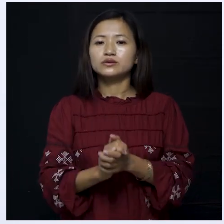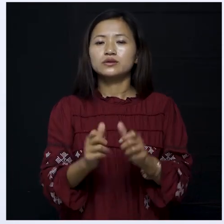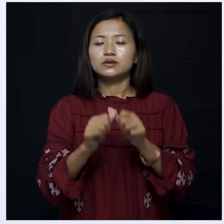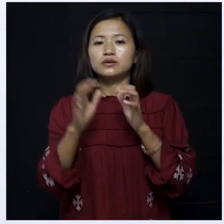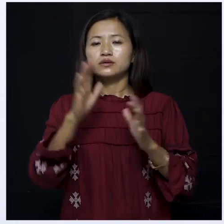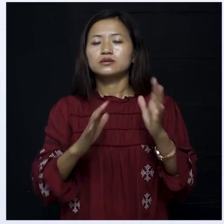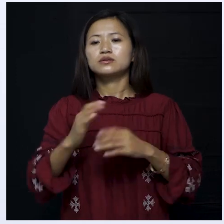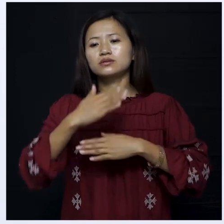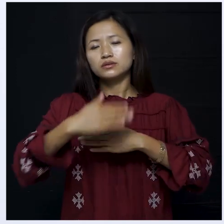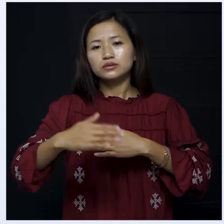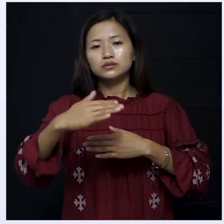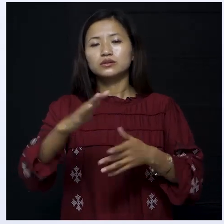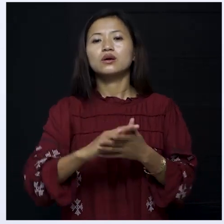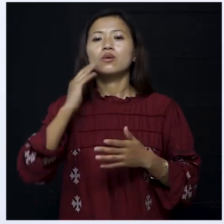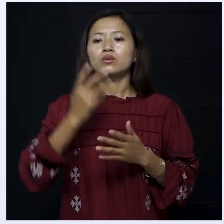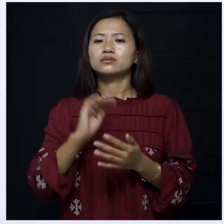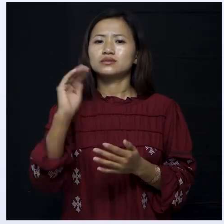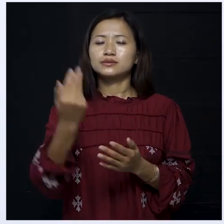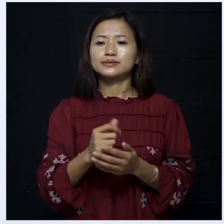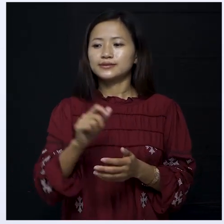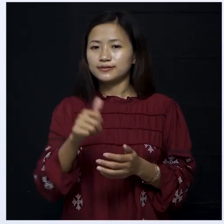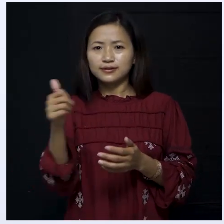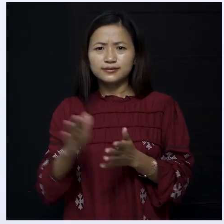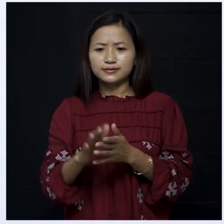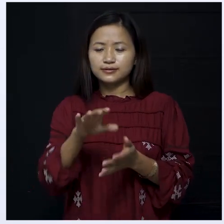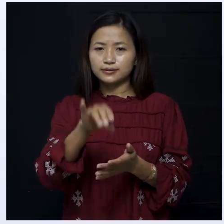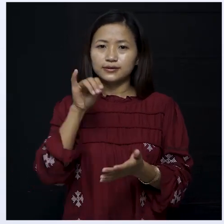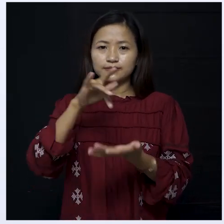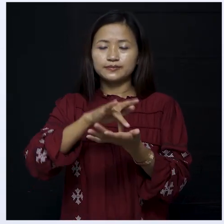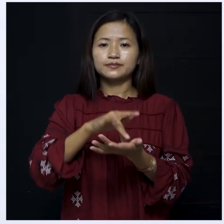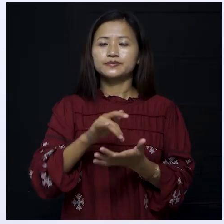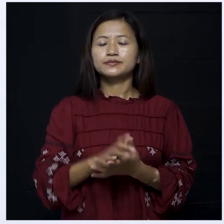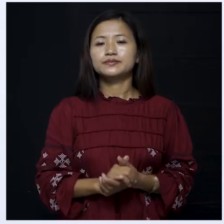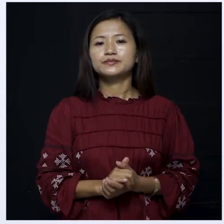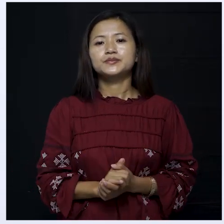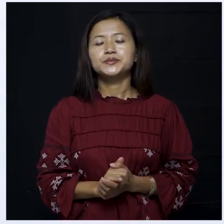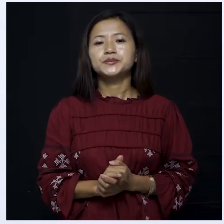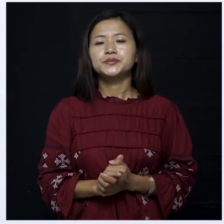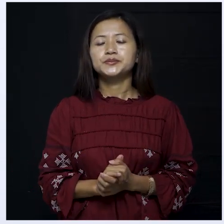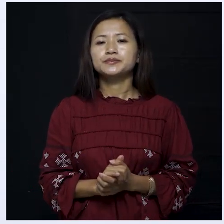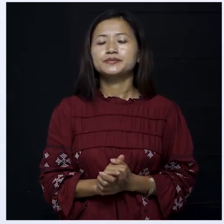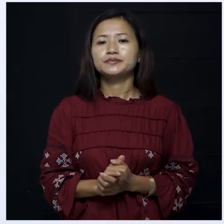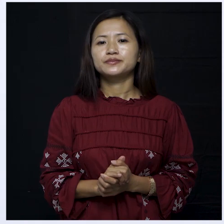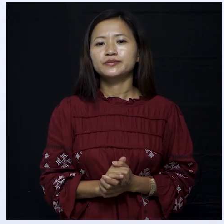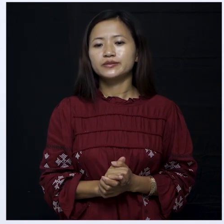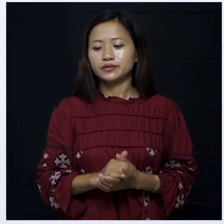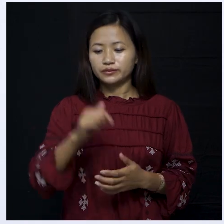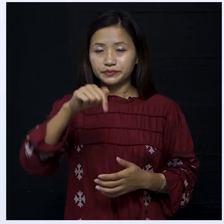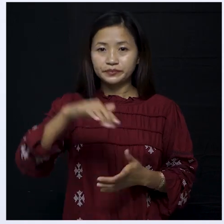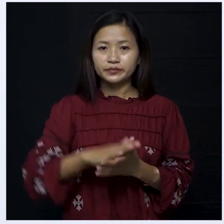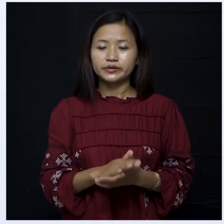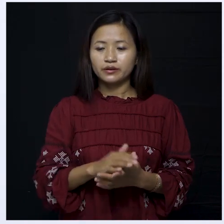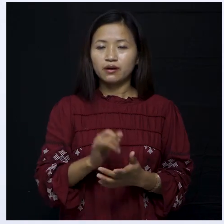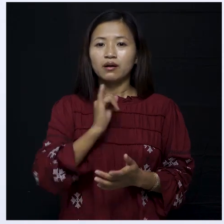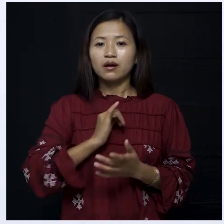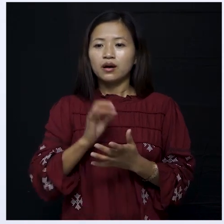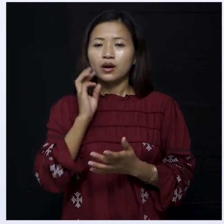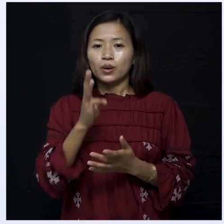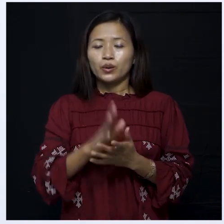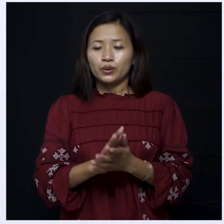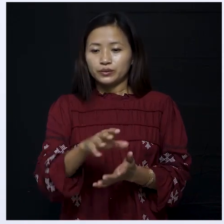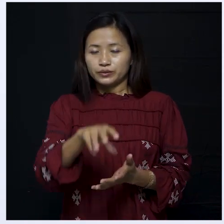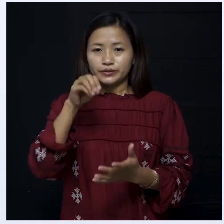be continuing when something else takes place. Now, so here, I will be taking out the trash.